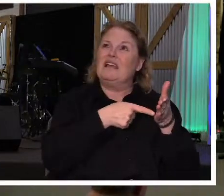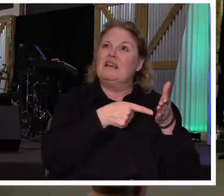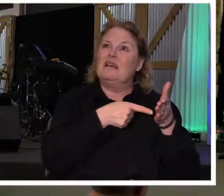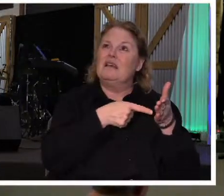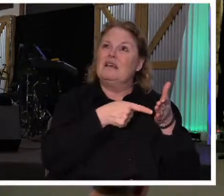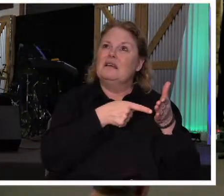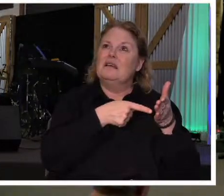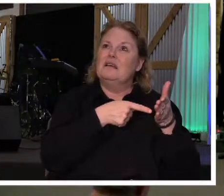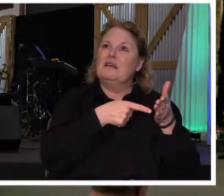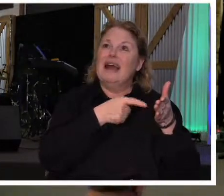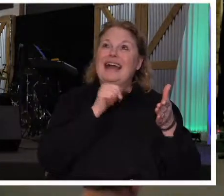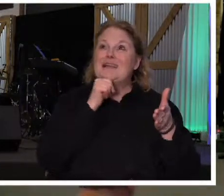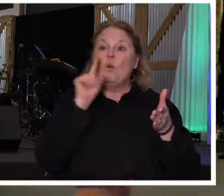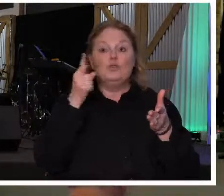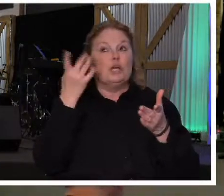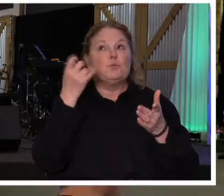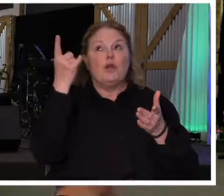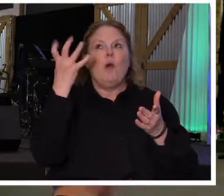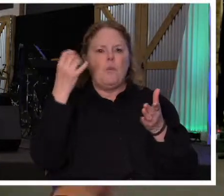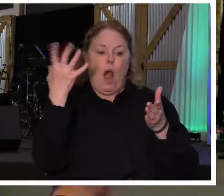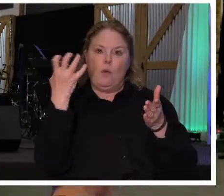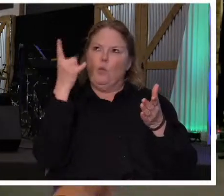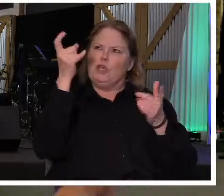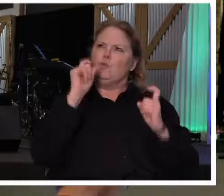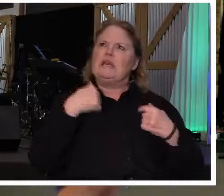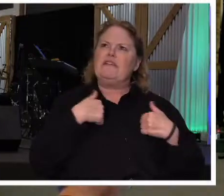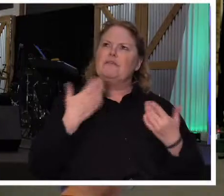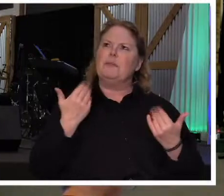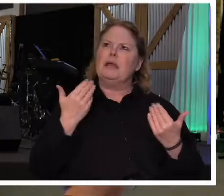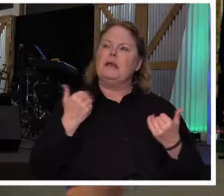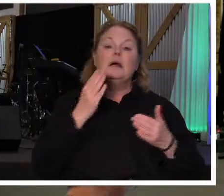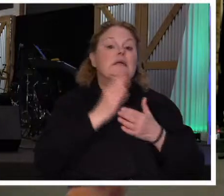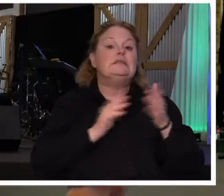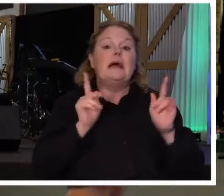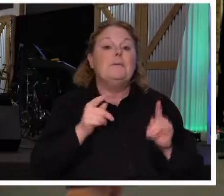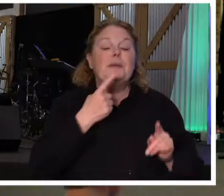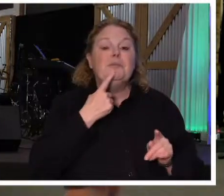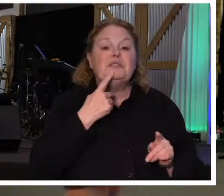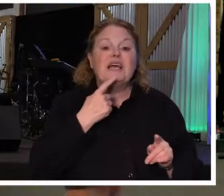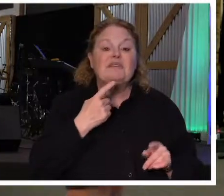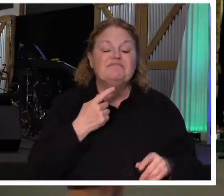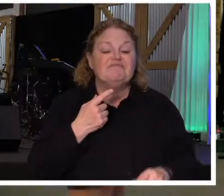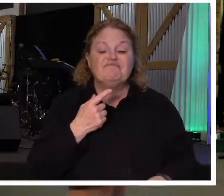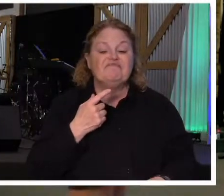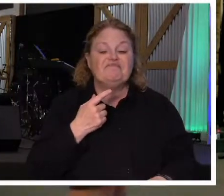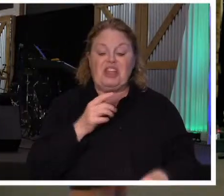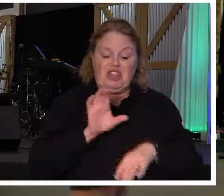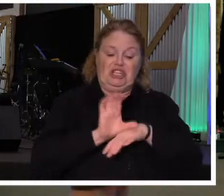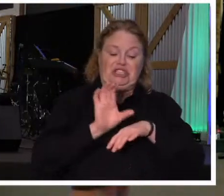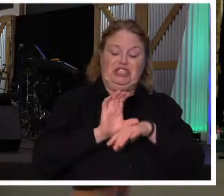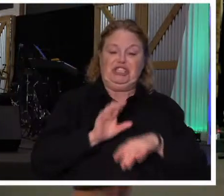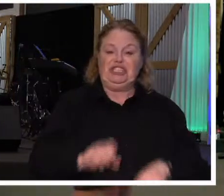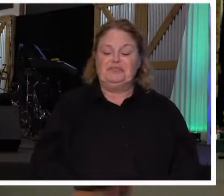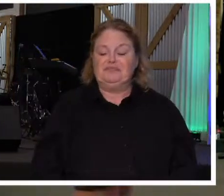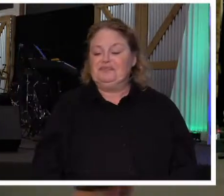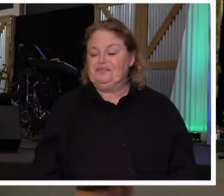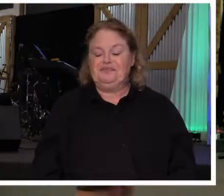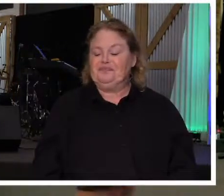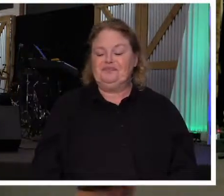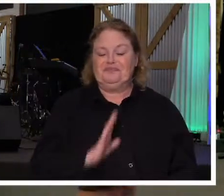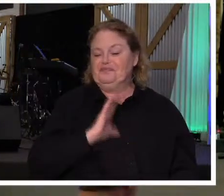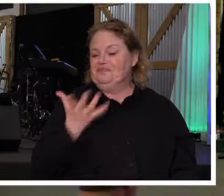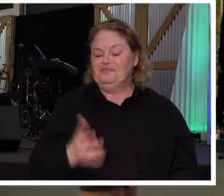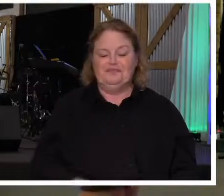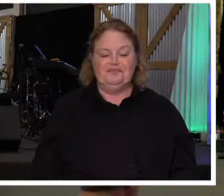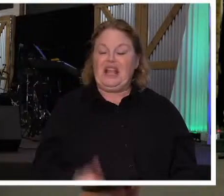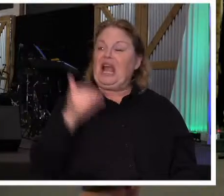you? You know, you and I have talked to people who have said, I'm so disappointed in the church. I'm so